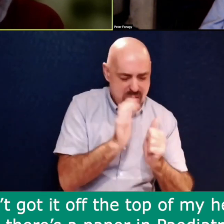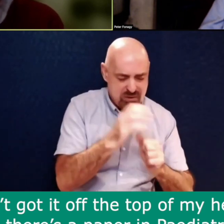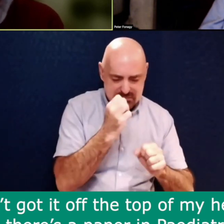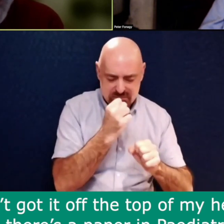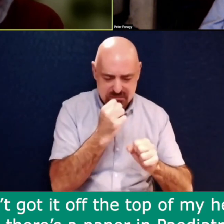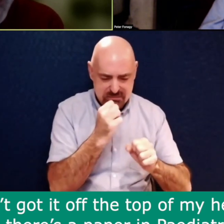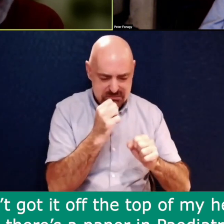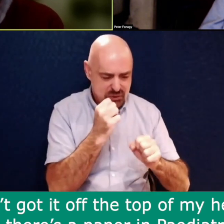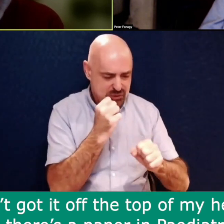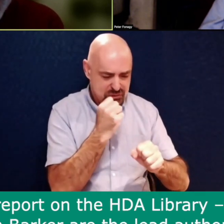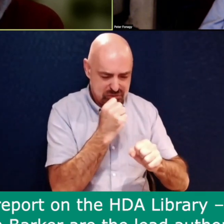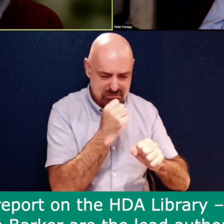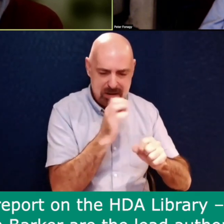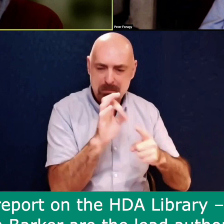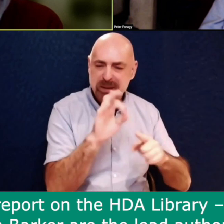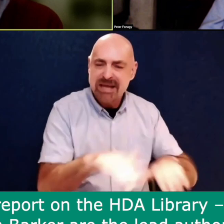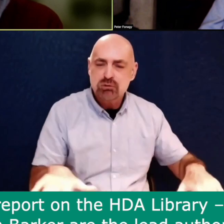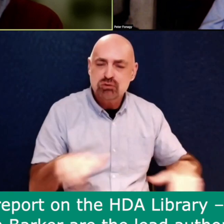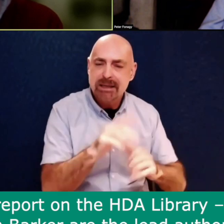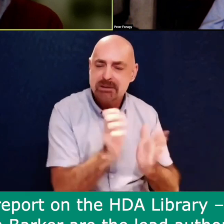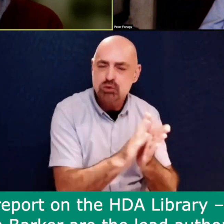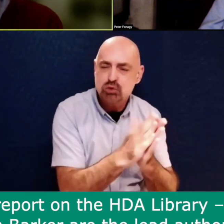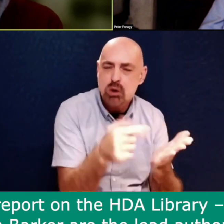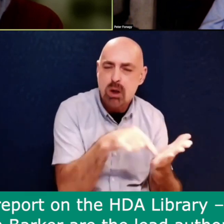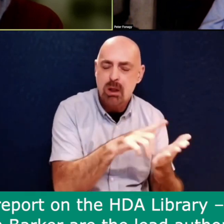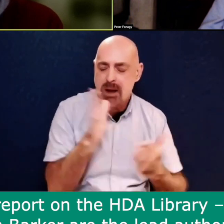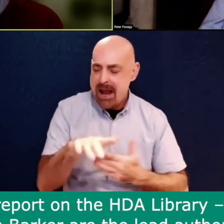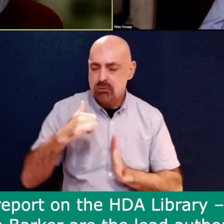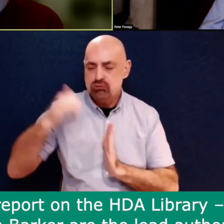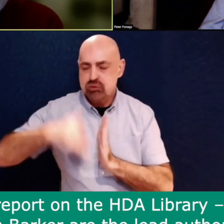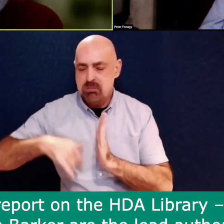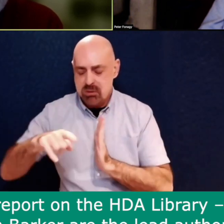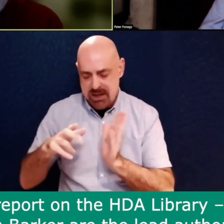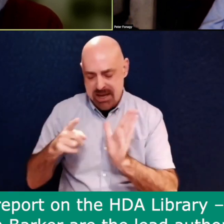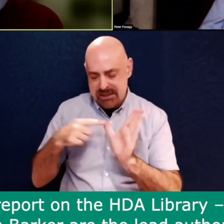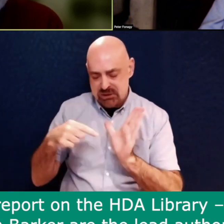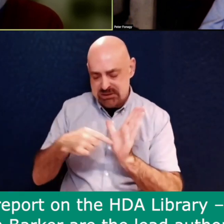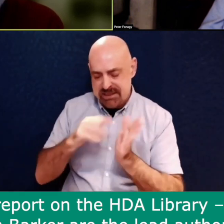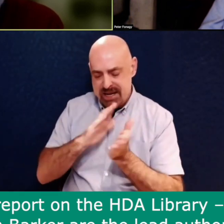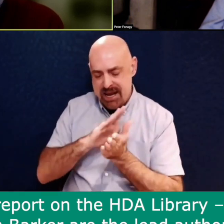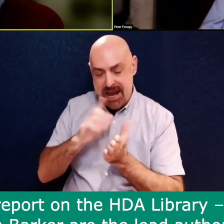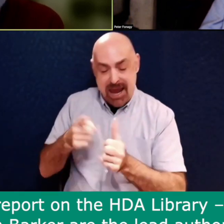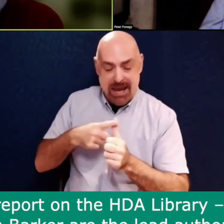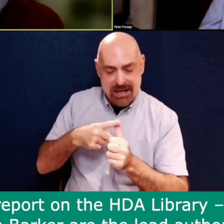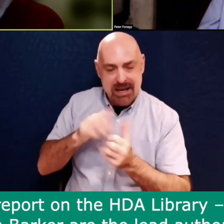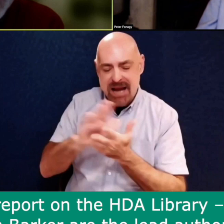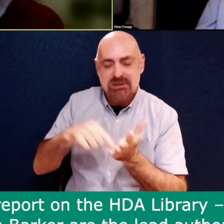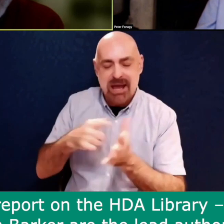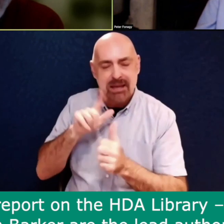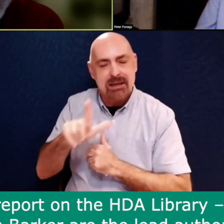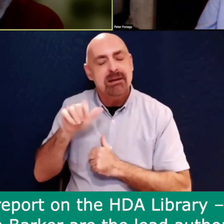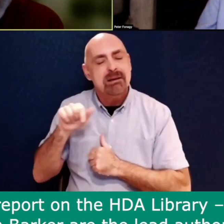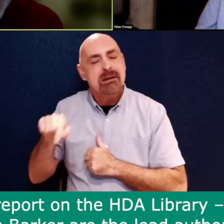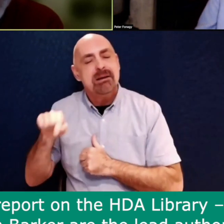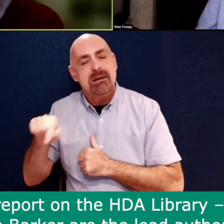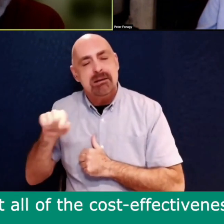Pediatrics that came out earlier this year, and then there's a report on the HTA library. Christina Farrelly and Beth Barker are the lead